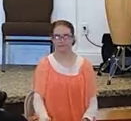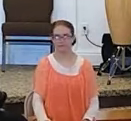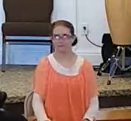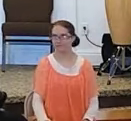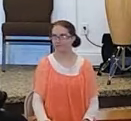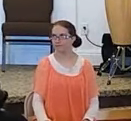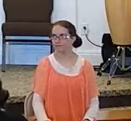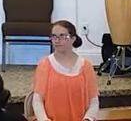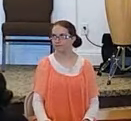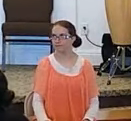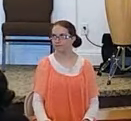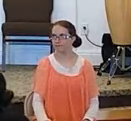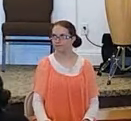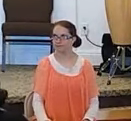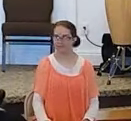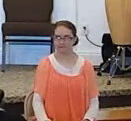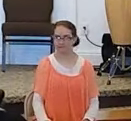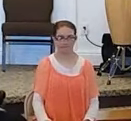There was a